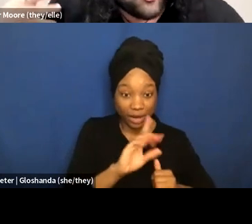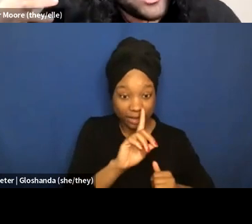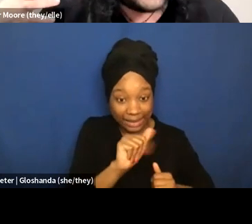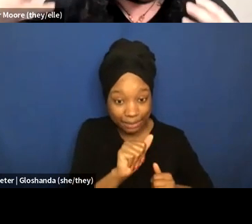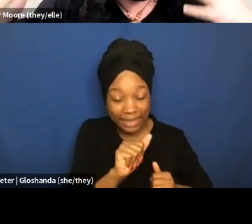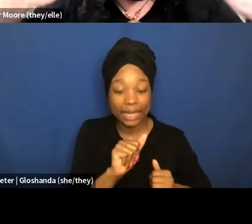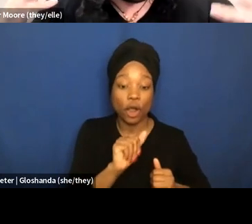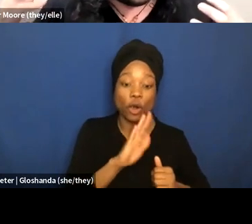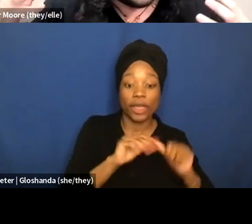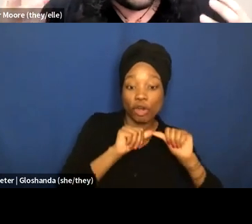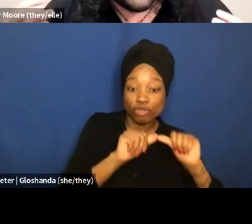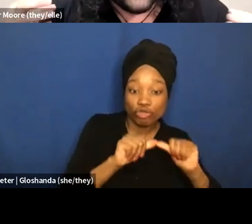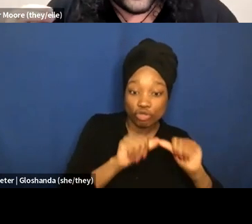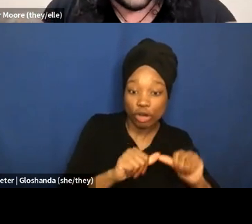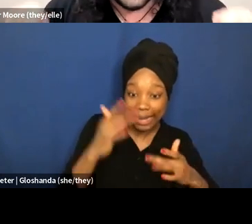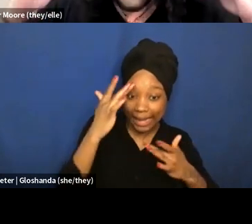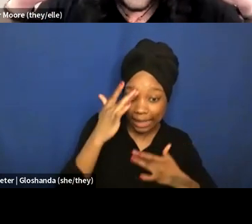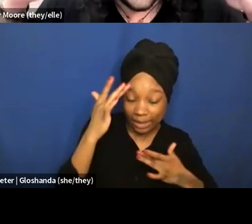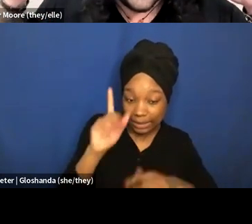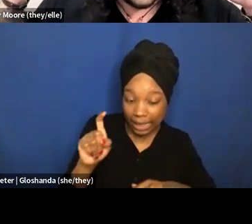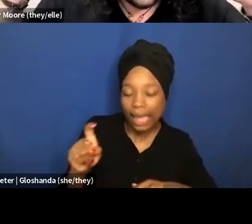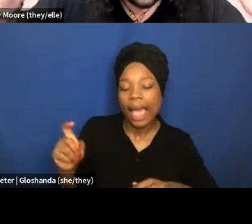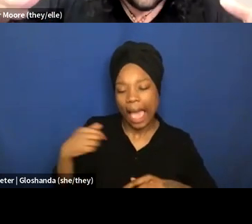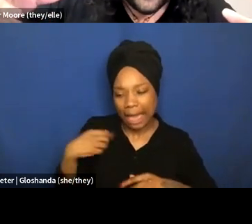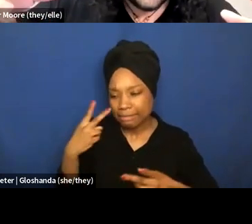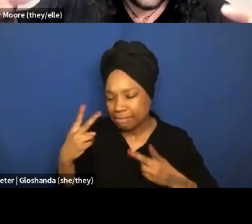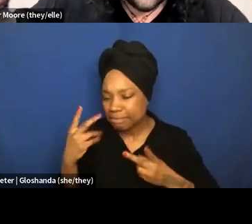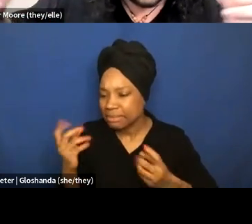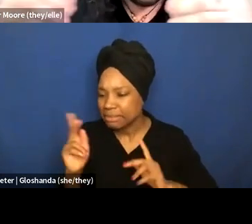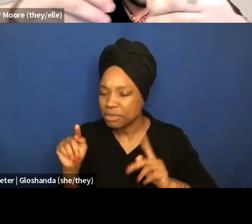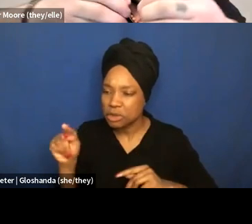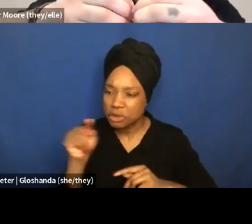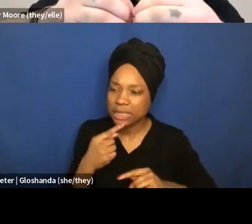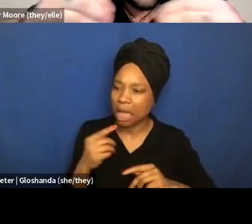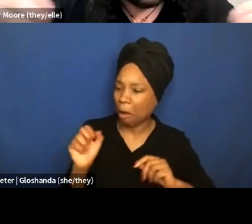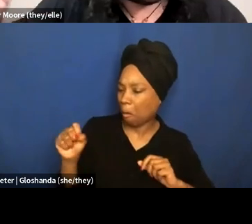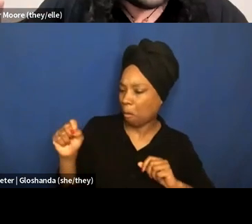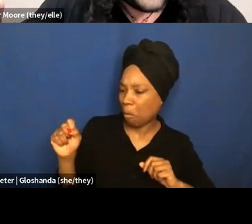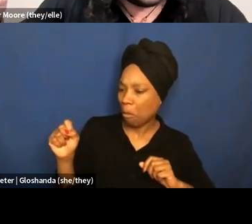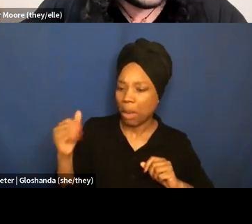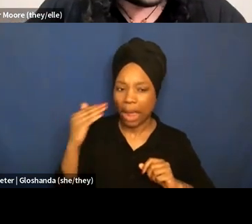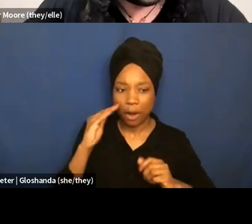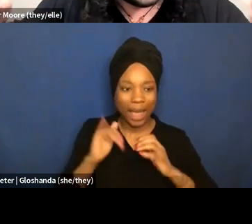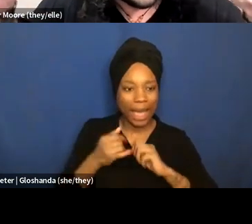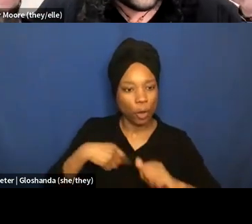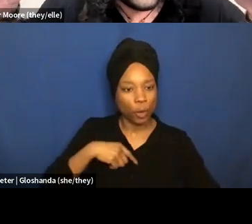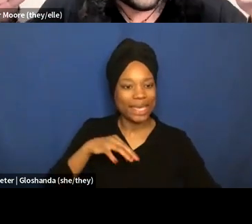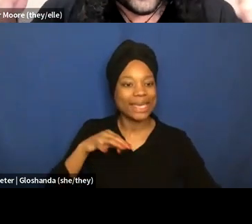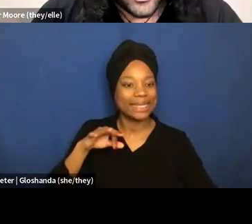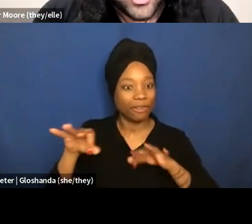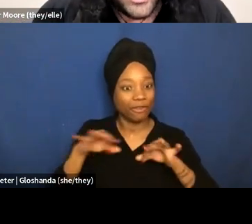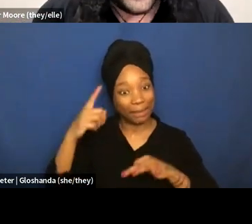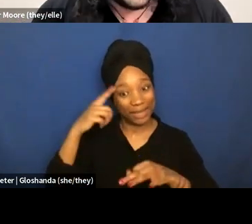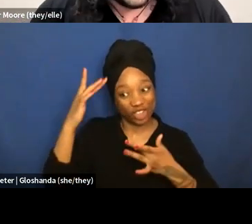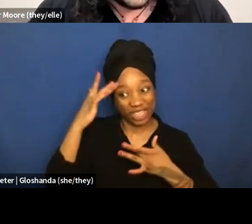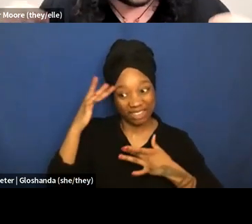their chronic illness? I've heard a lot of people who know, like, oh yeah, I know that how we define mental illness largely in